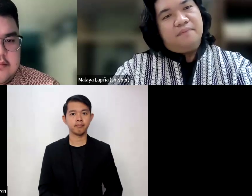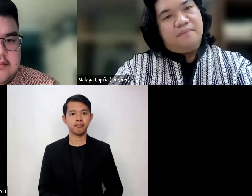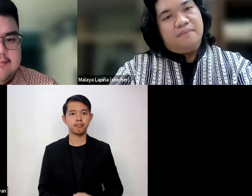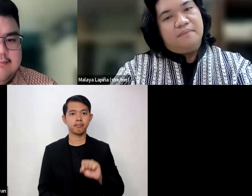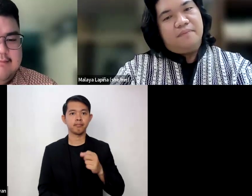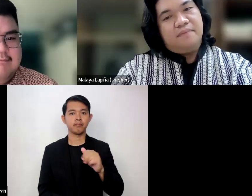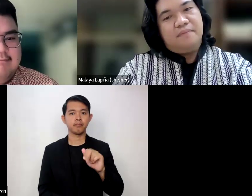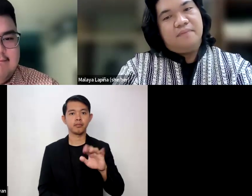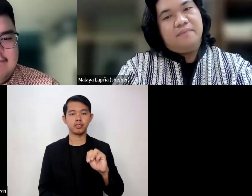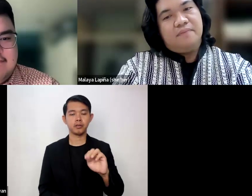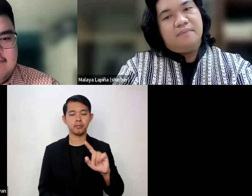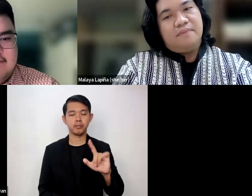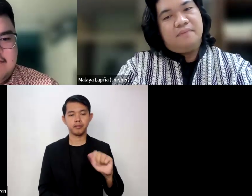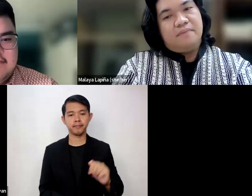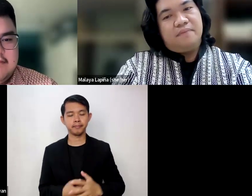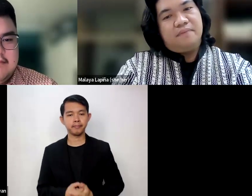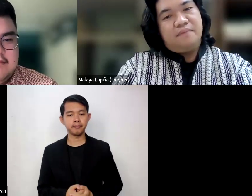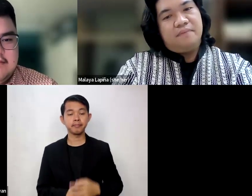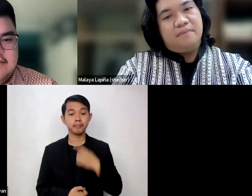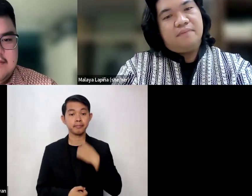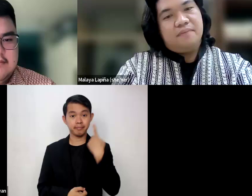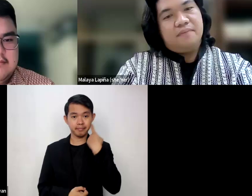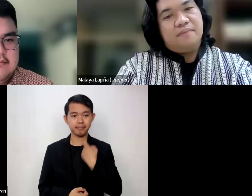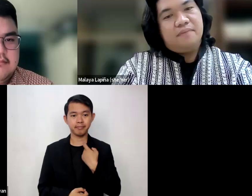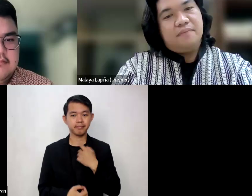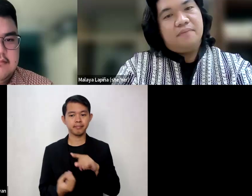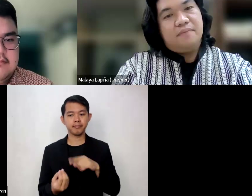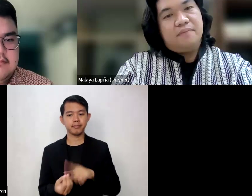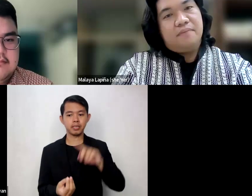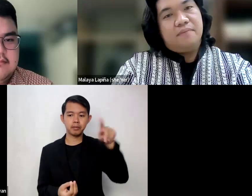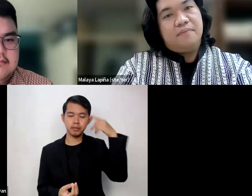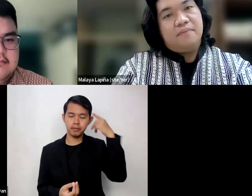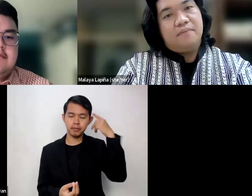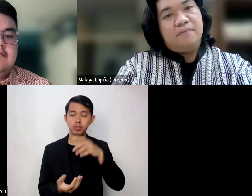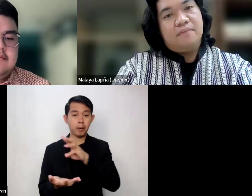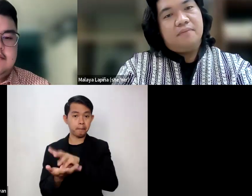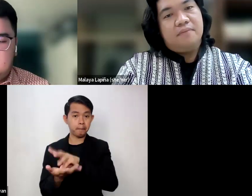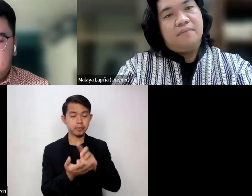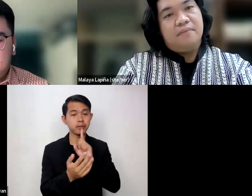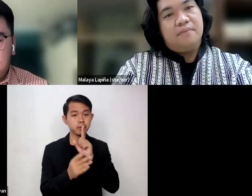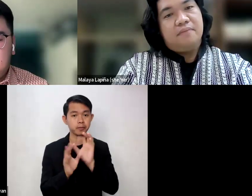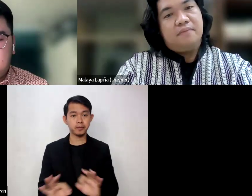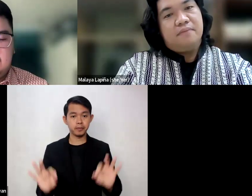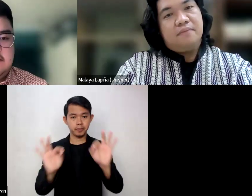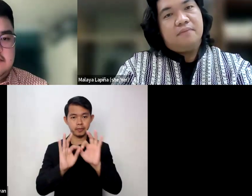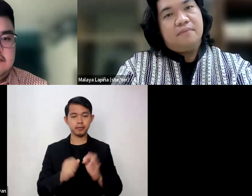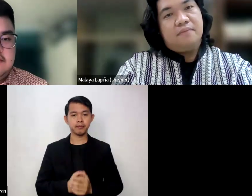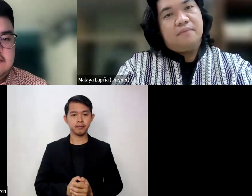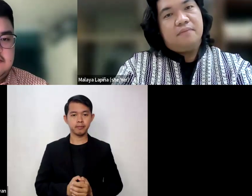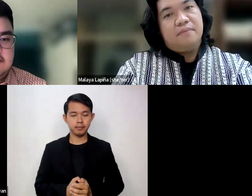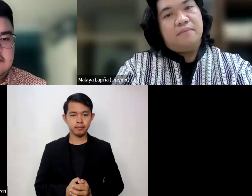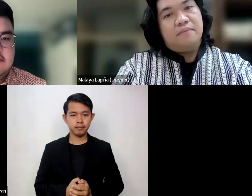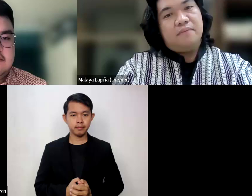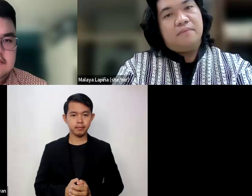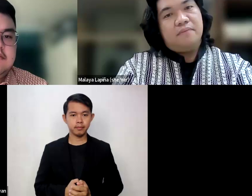Sige. So this is when I said kanina yung politics of location is really relevant to me kasi syempre I'm teaching in a global